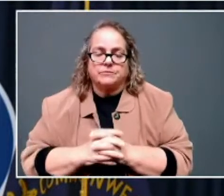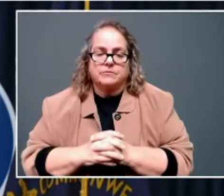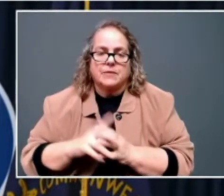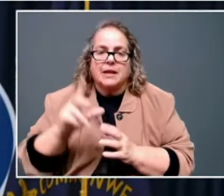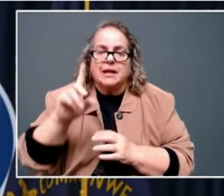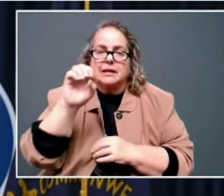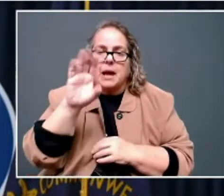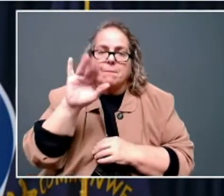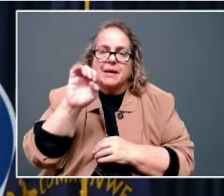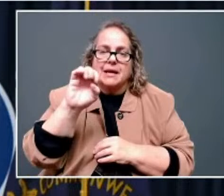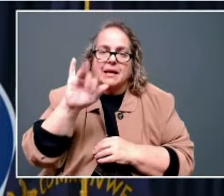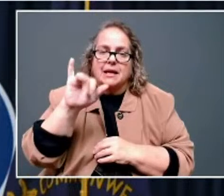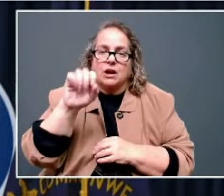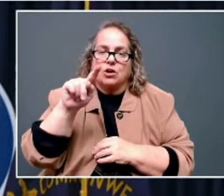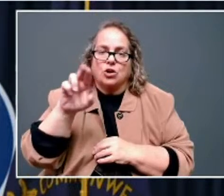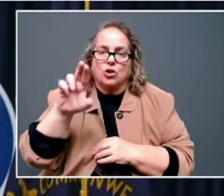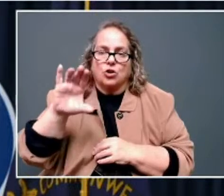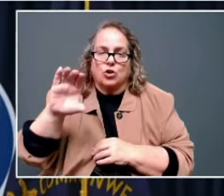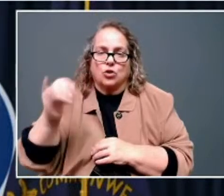Courier-Journal.